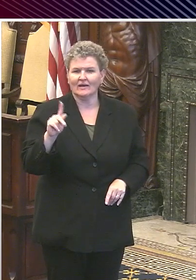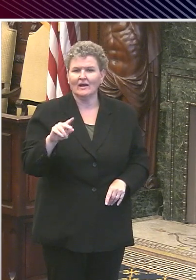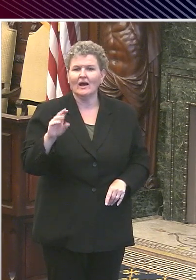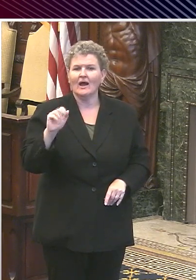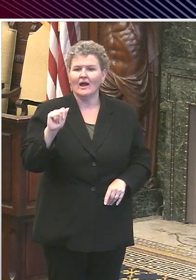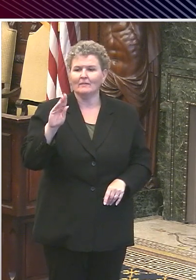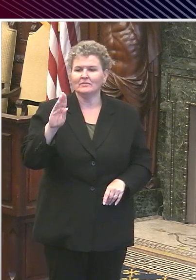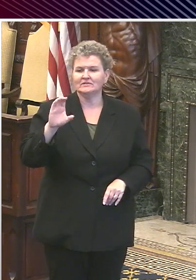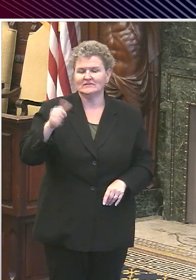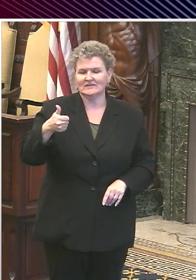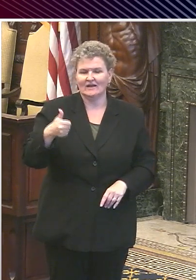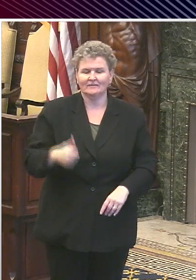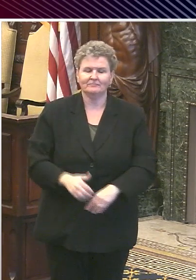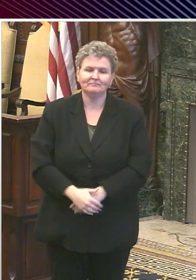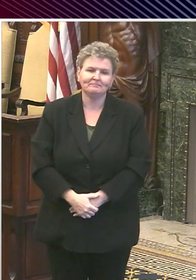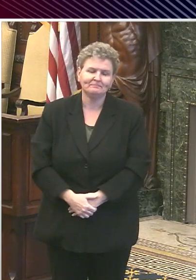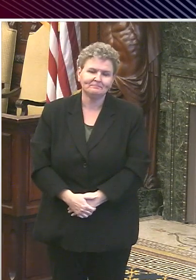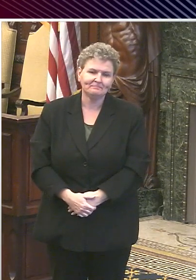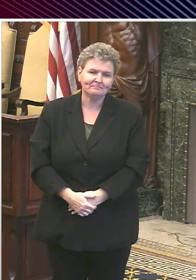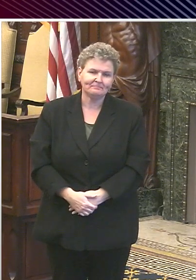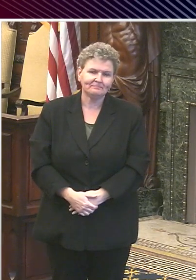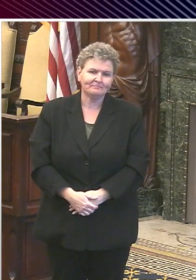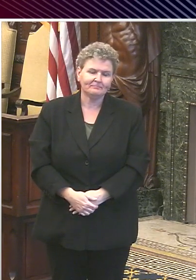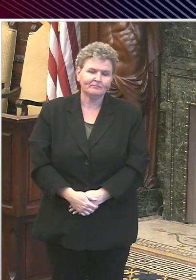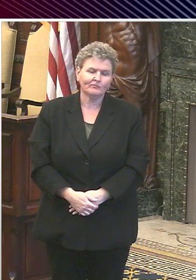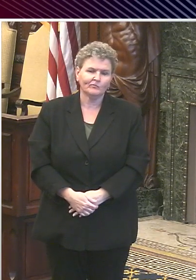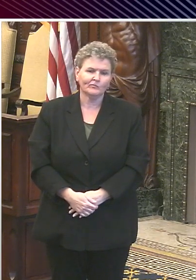Hello. Lauren, hi. Yep. Am I unmuted?